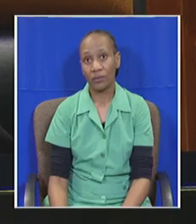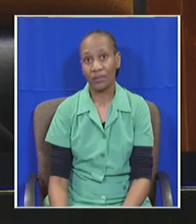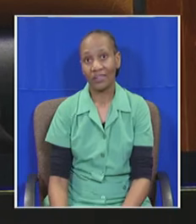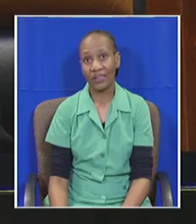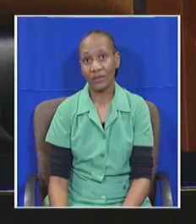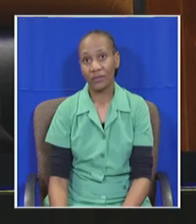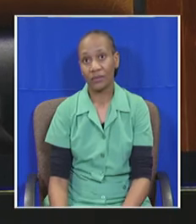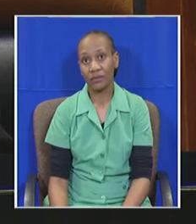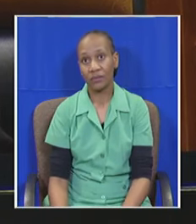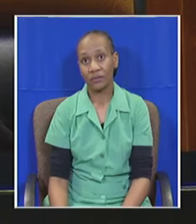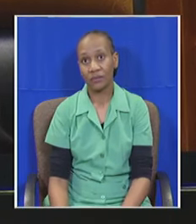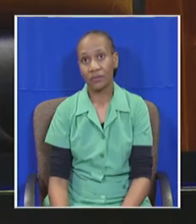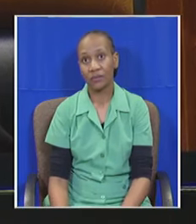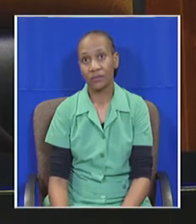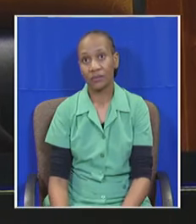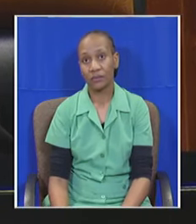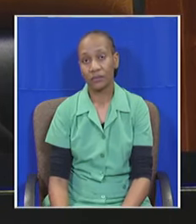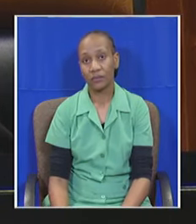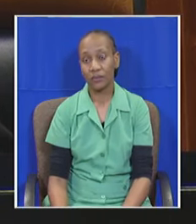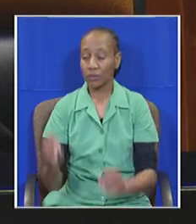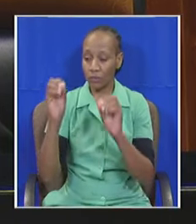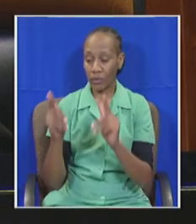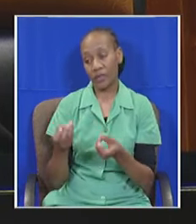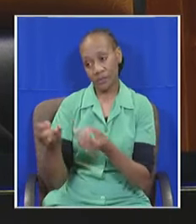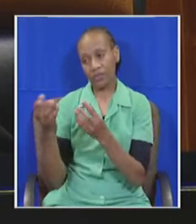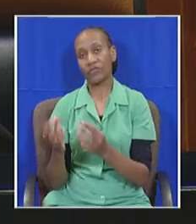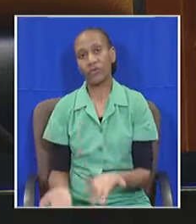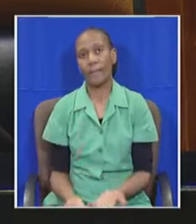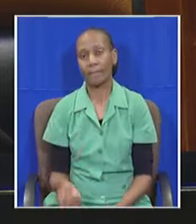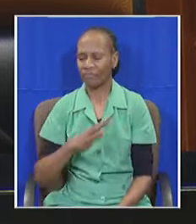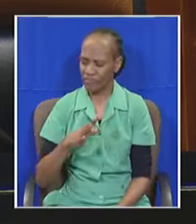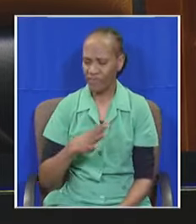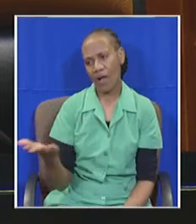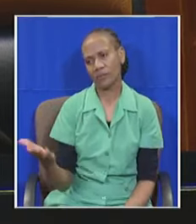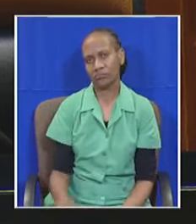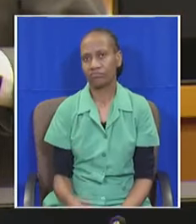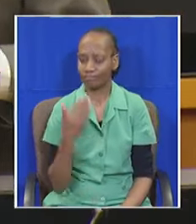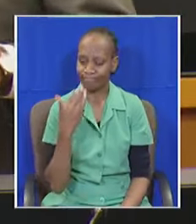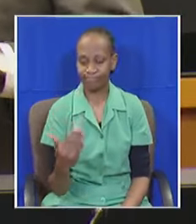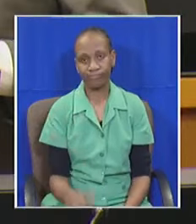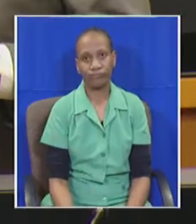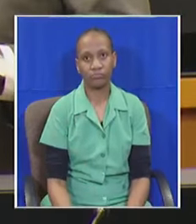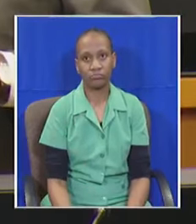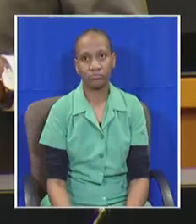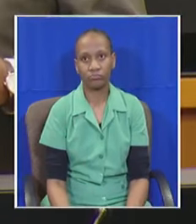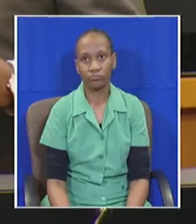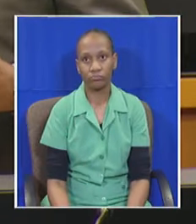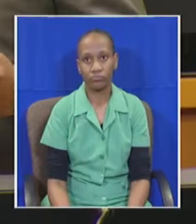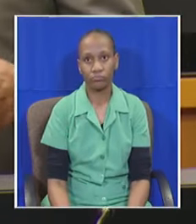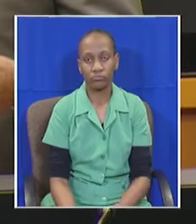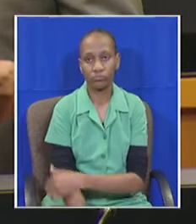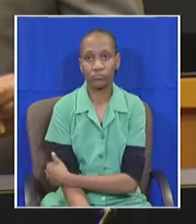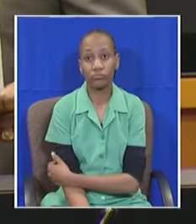Do you want me to allow you? Okay, let me be. It's fine. Thank you. Thank you, Honorable